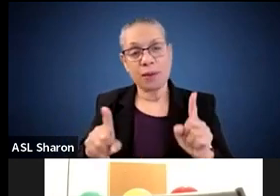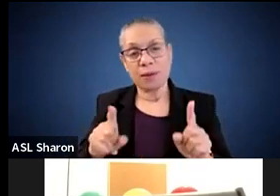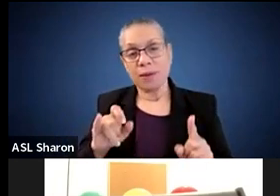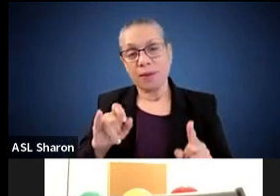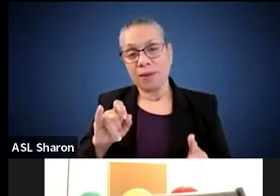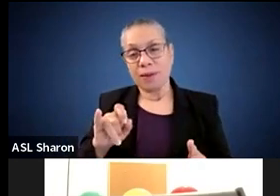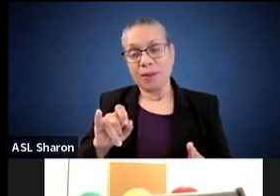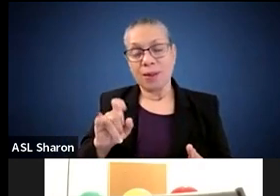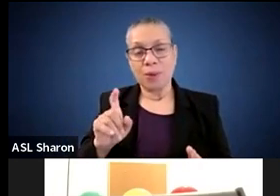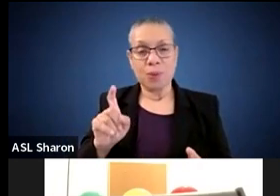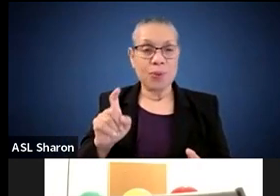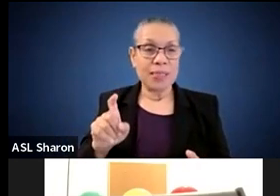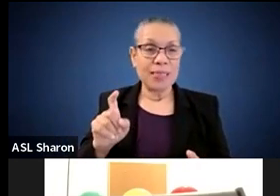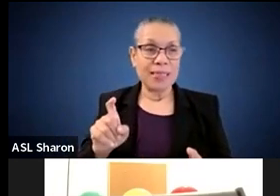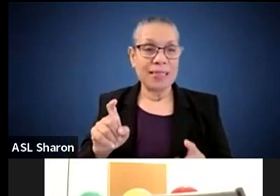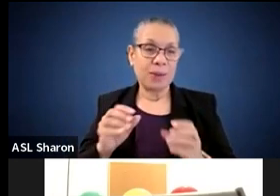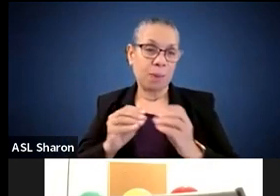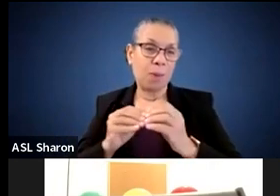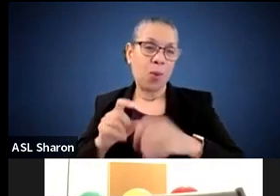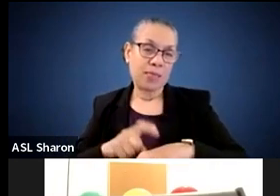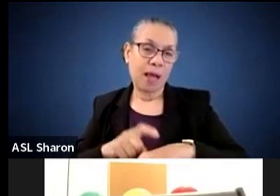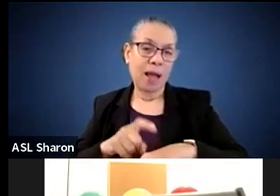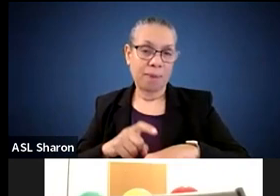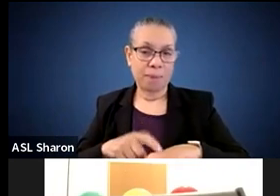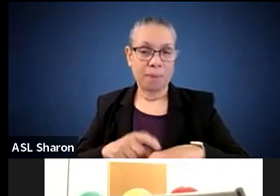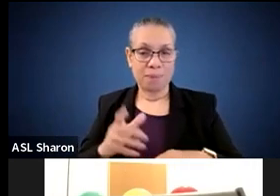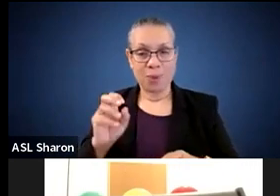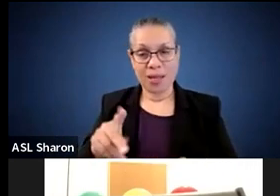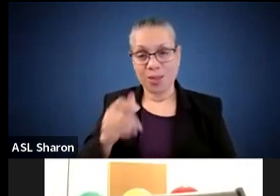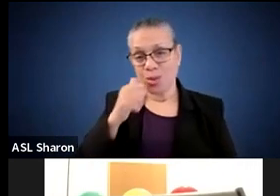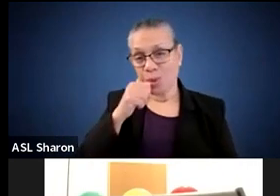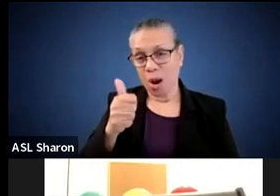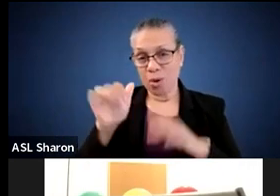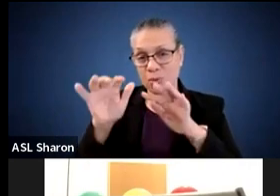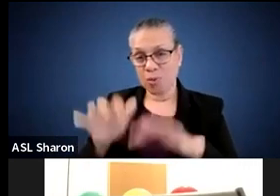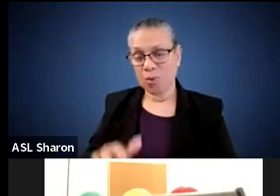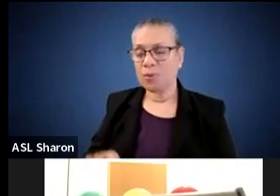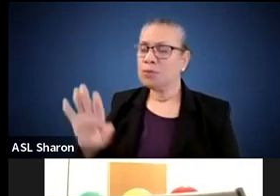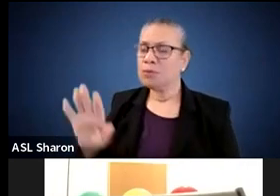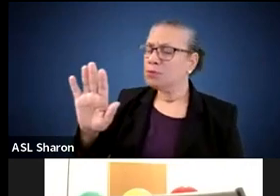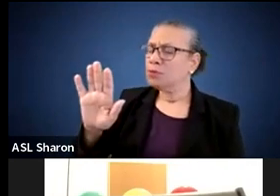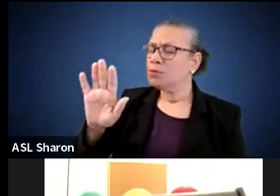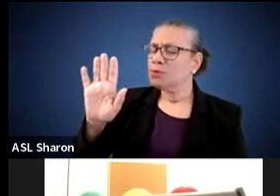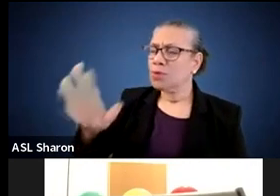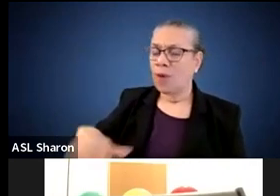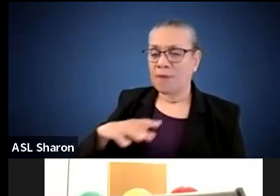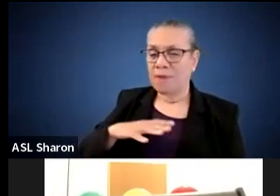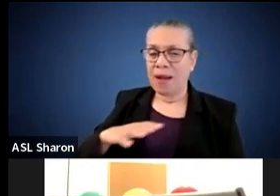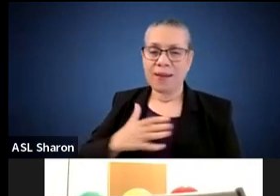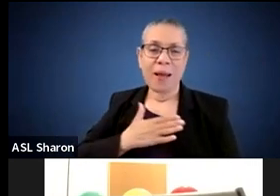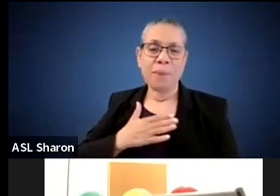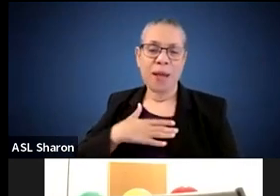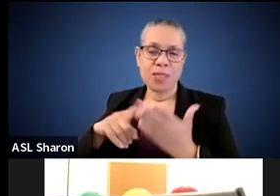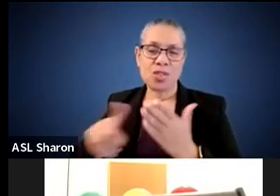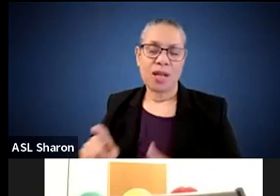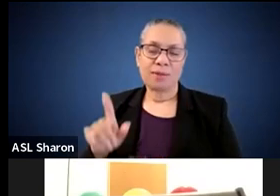us um at least until tomorrow to do that that would be yeah like absolutely absolutely I'm glad to check in